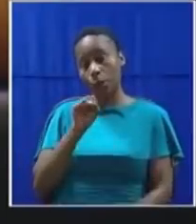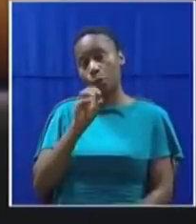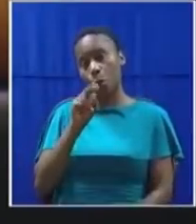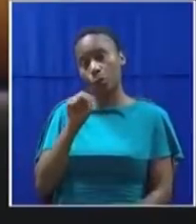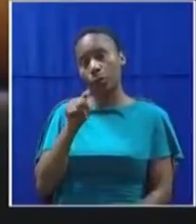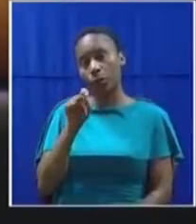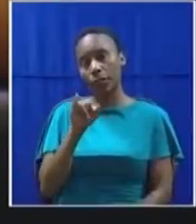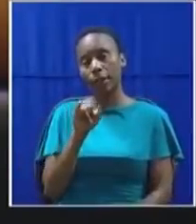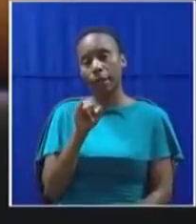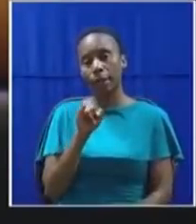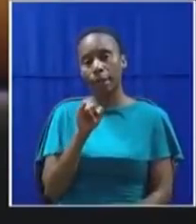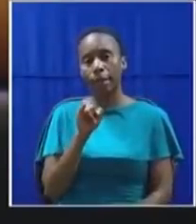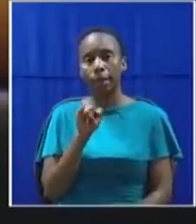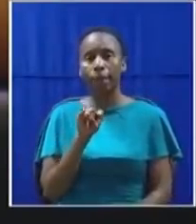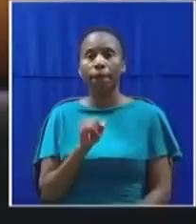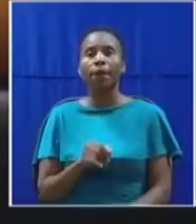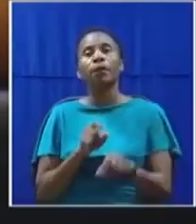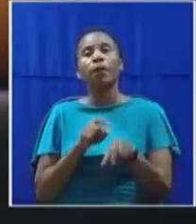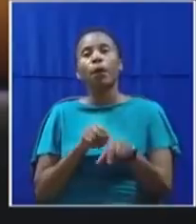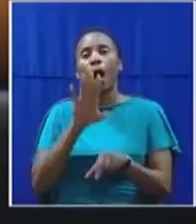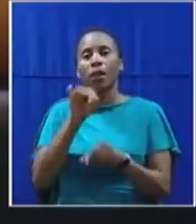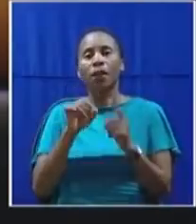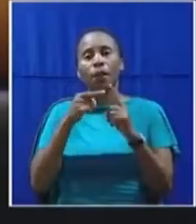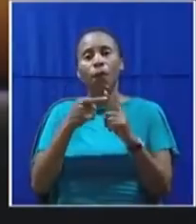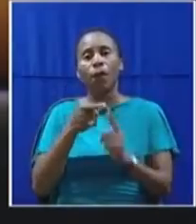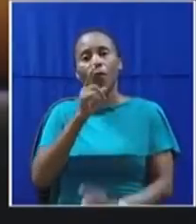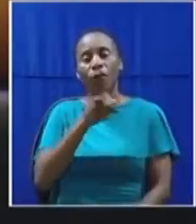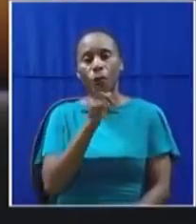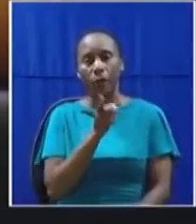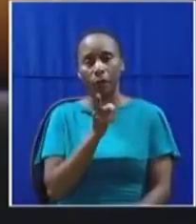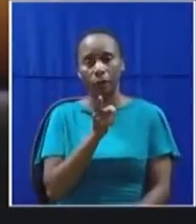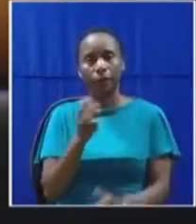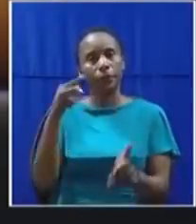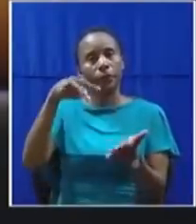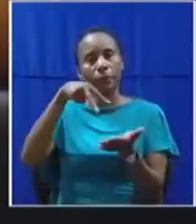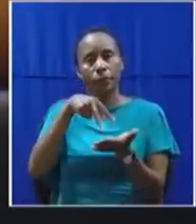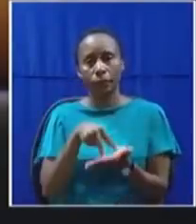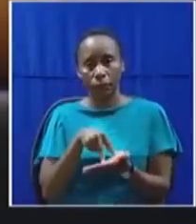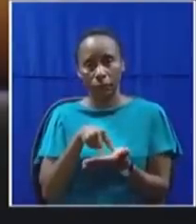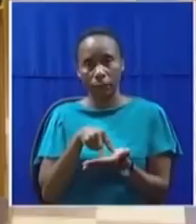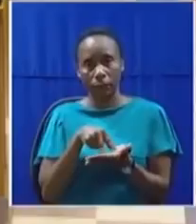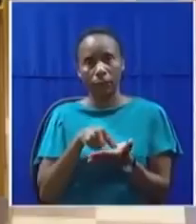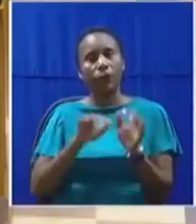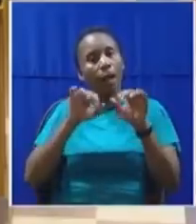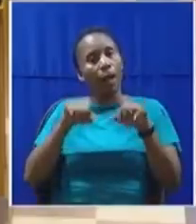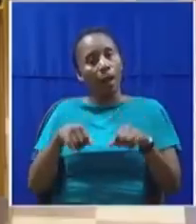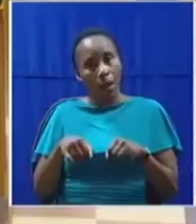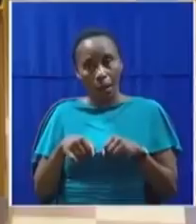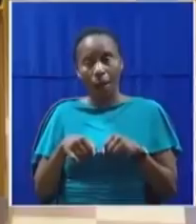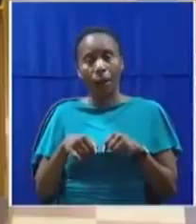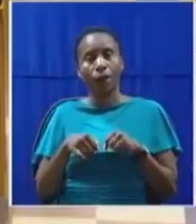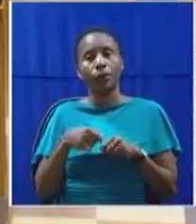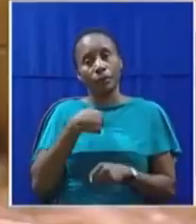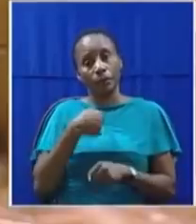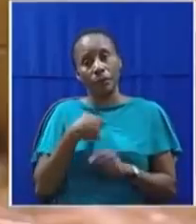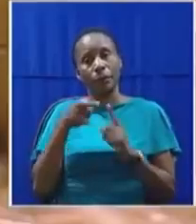Sonti. When you ask for a point of order, you stand and allow to be pointed. So you can't just